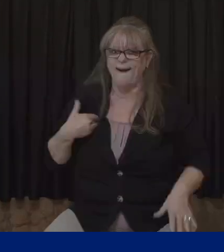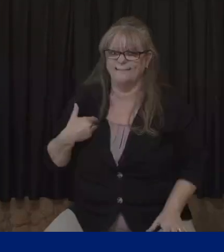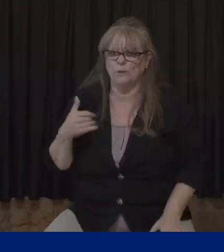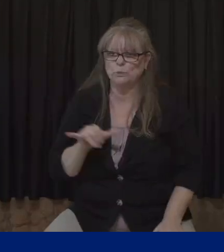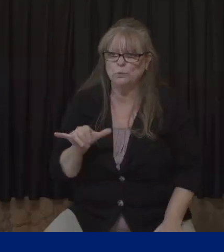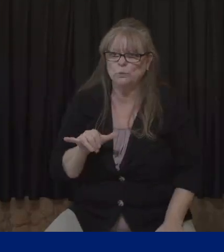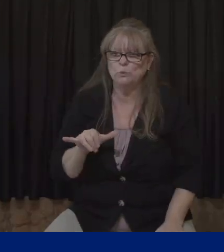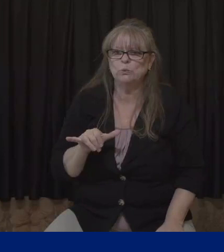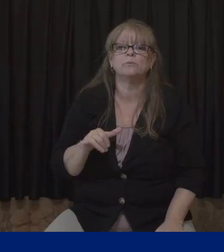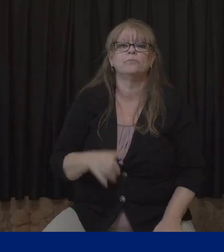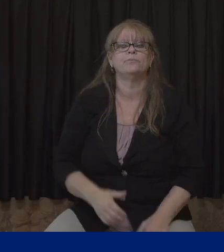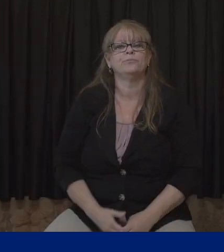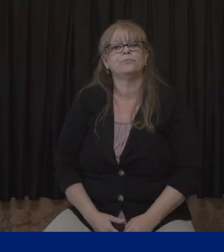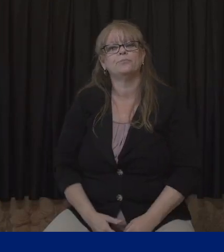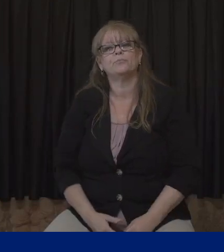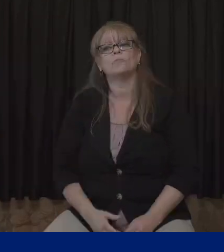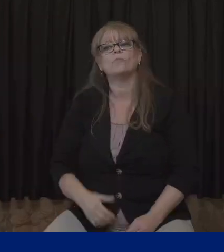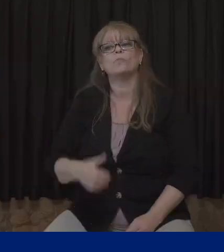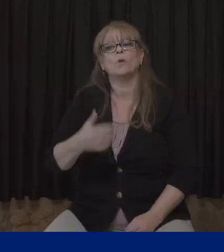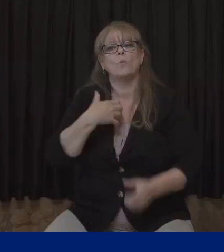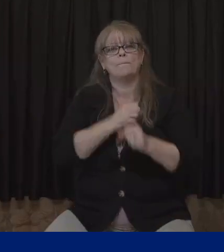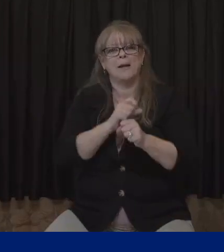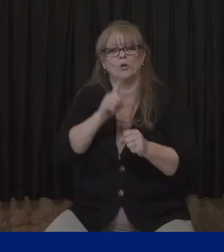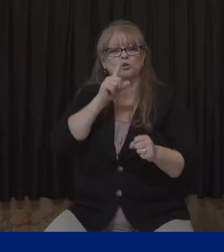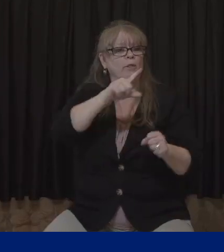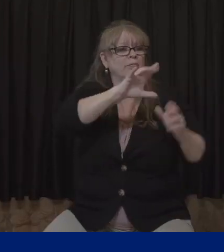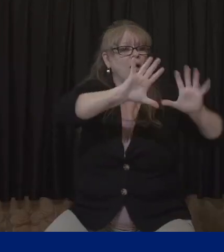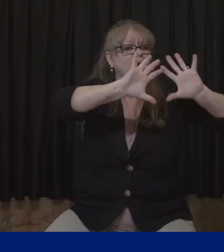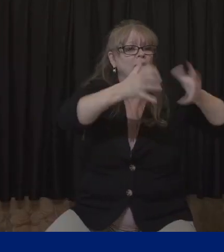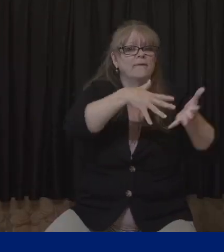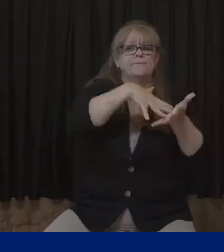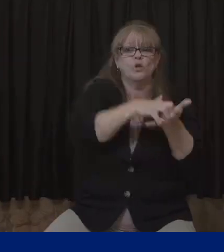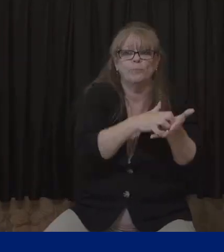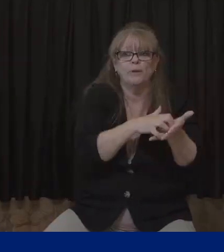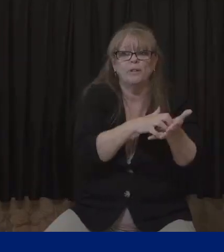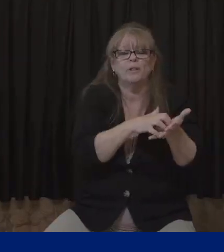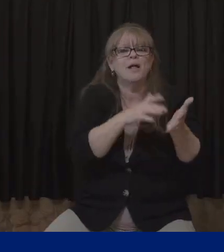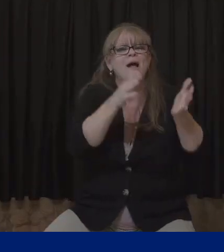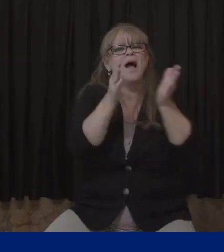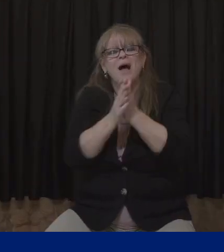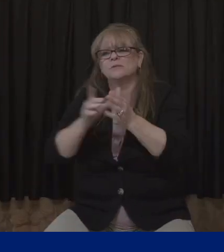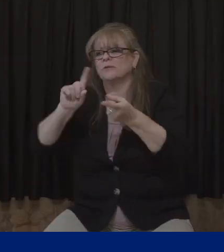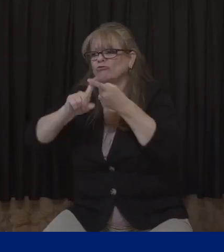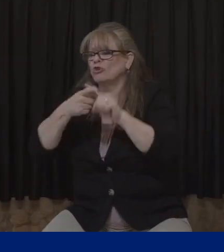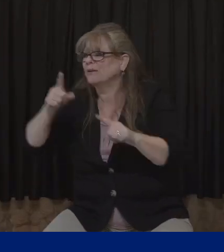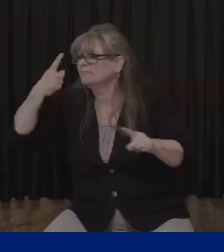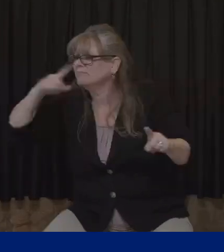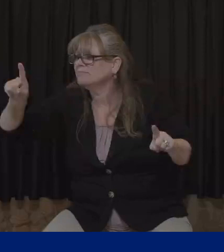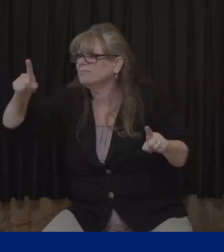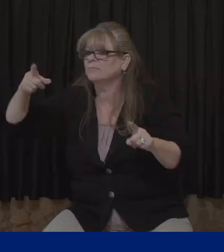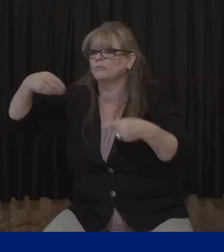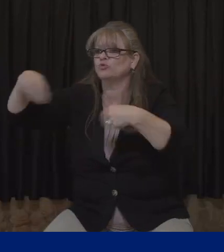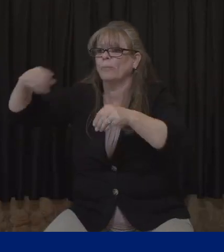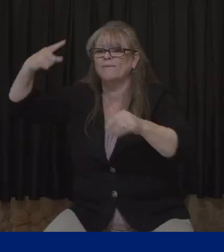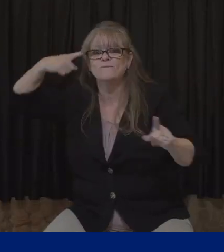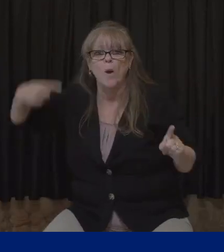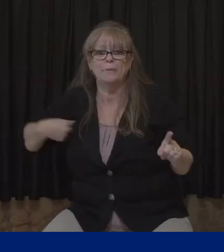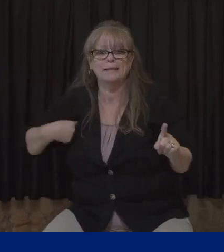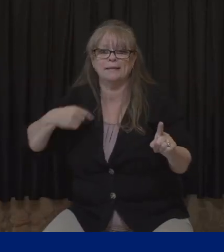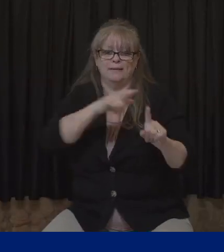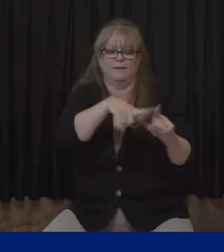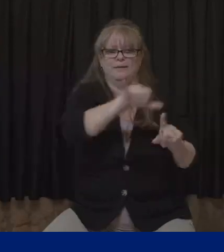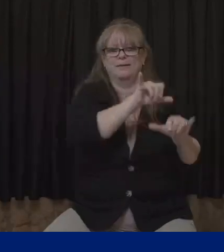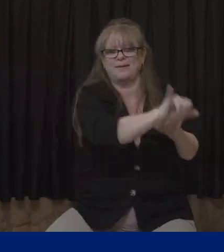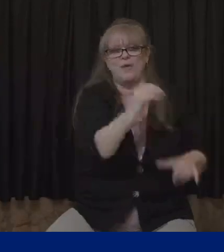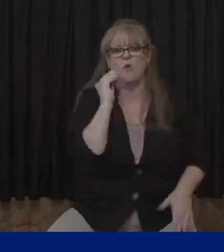vulnerable populations, if you absolutely have to go out, if you can't have a friend pick it up, if you can't have it delivered, please use those special hours. Now, we're not